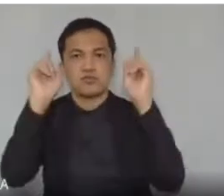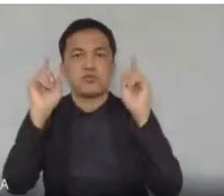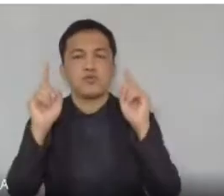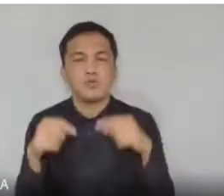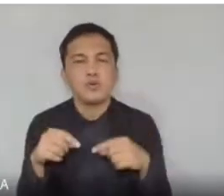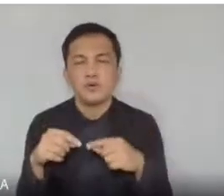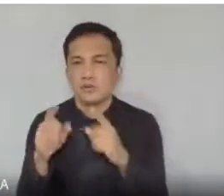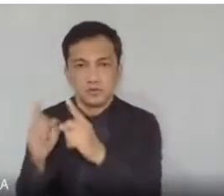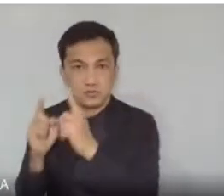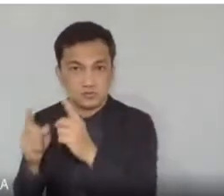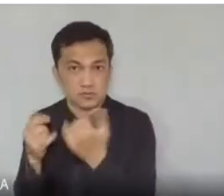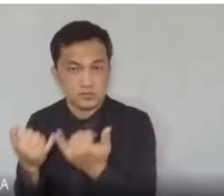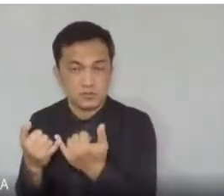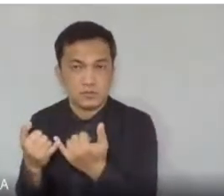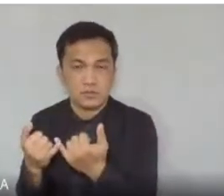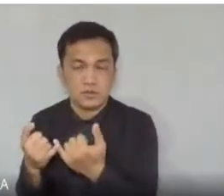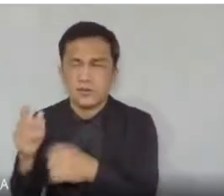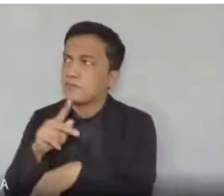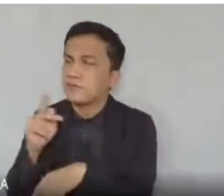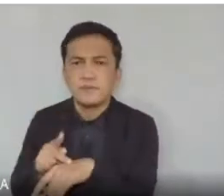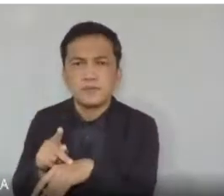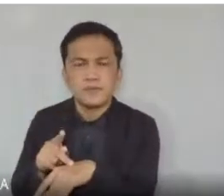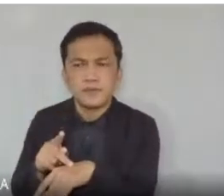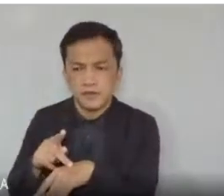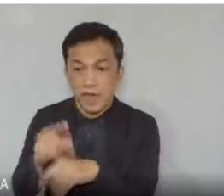reimbursement can actually be